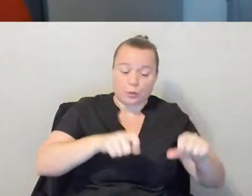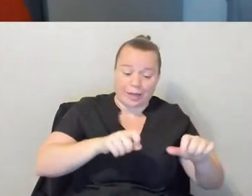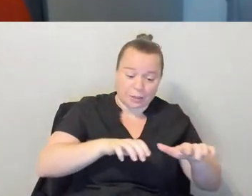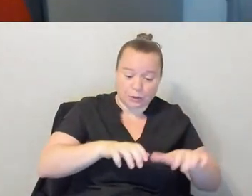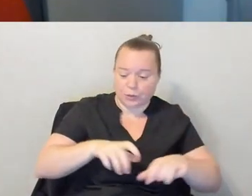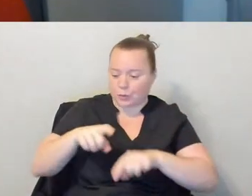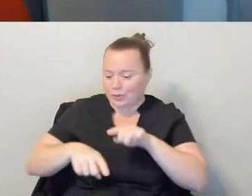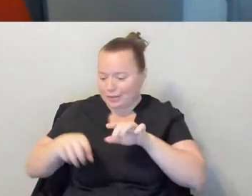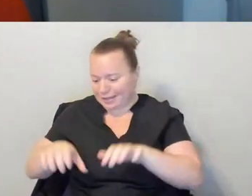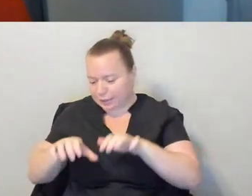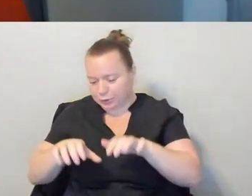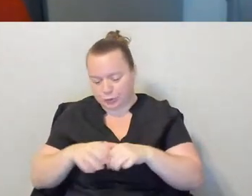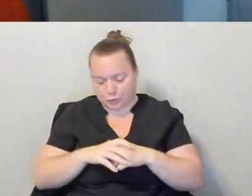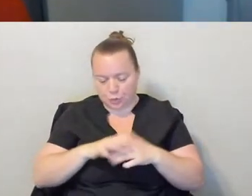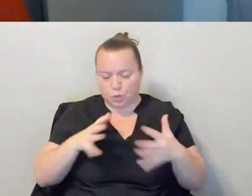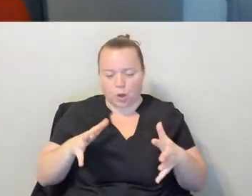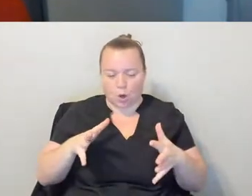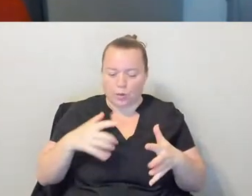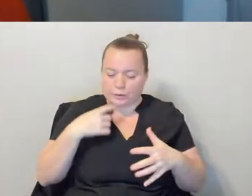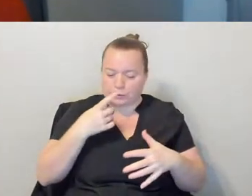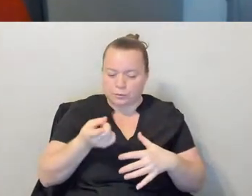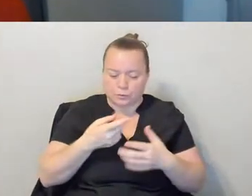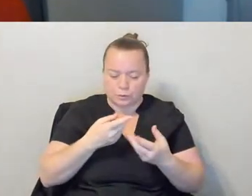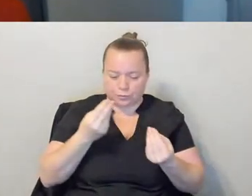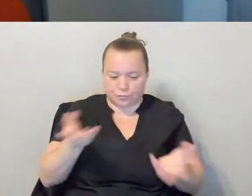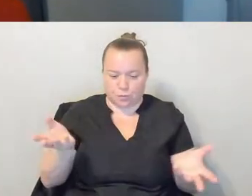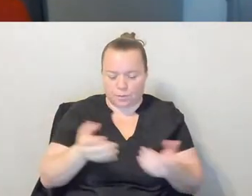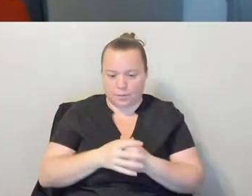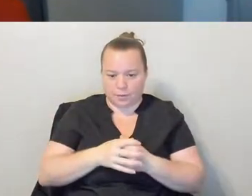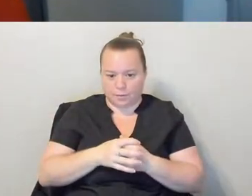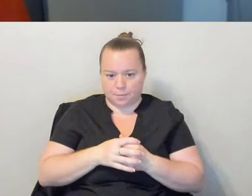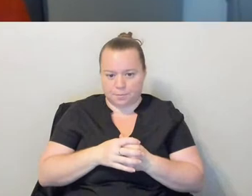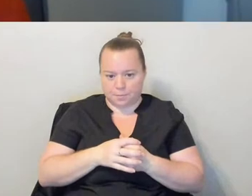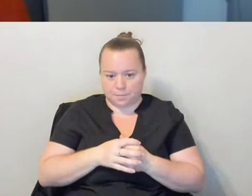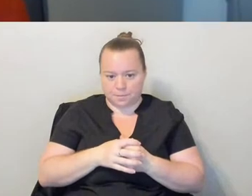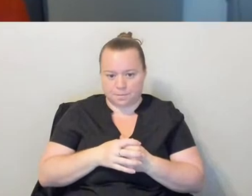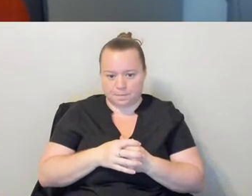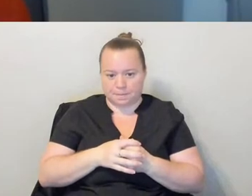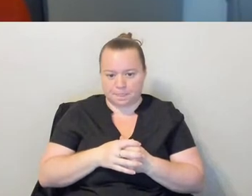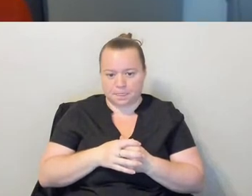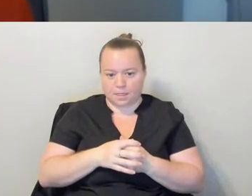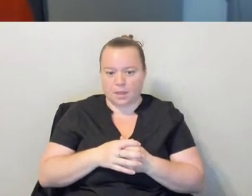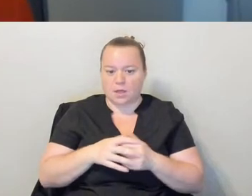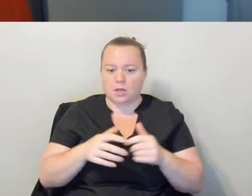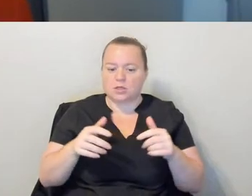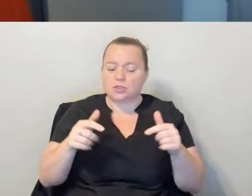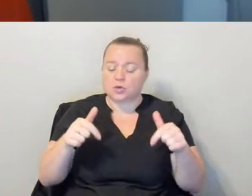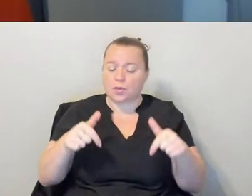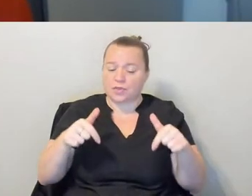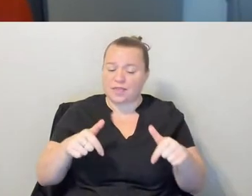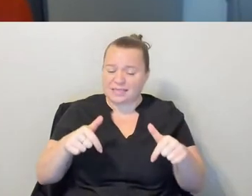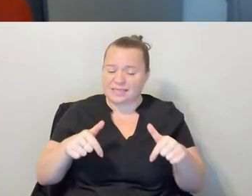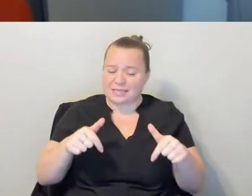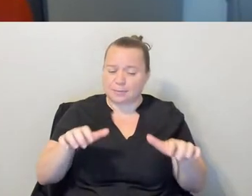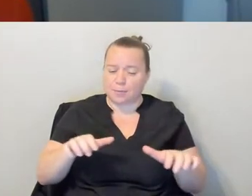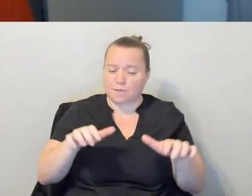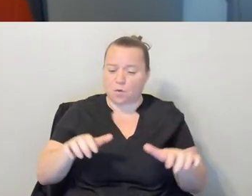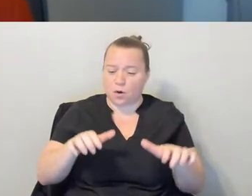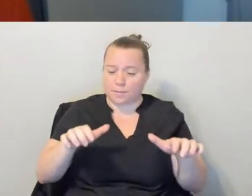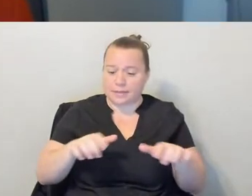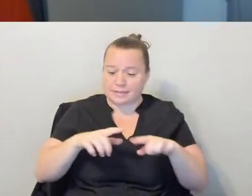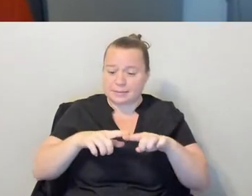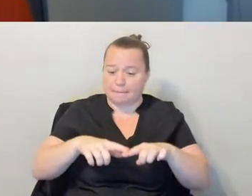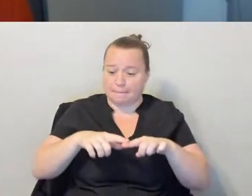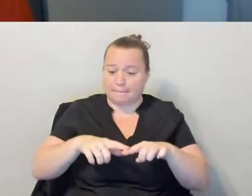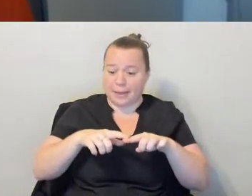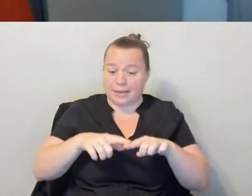regard, the Recovery and Resilience Facility is a performance-based instrument, meaning that